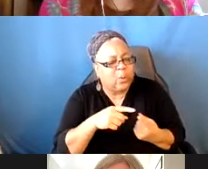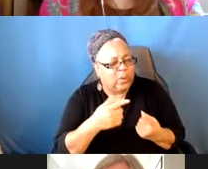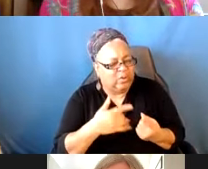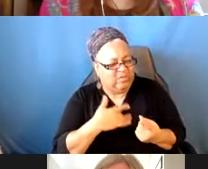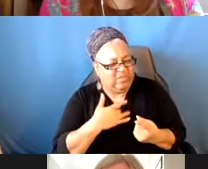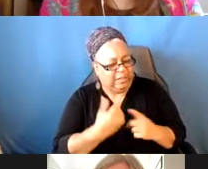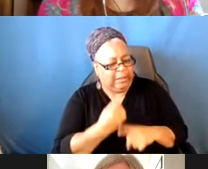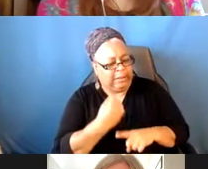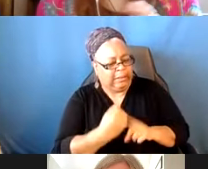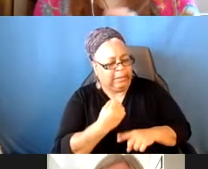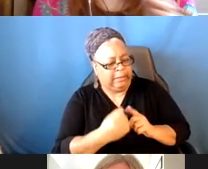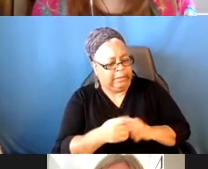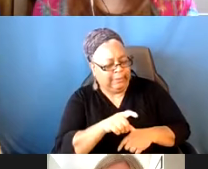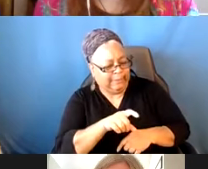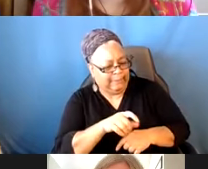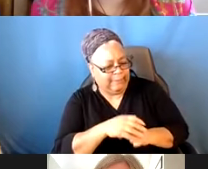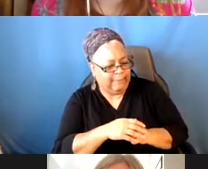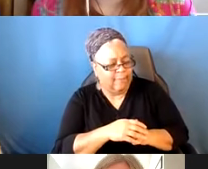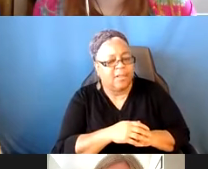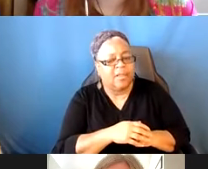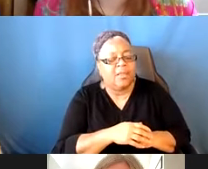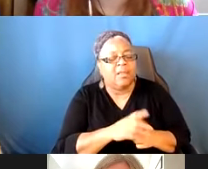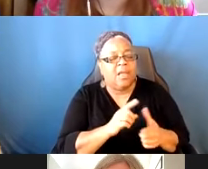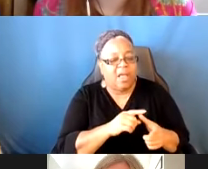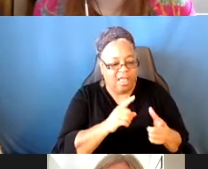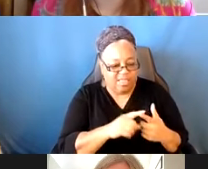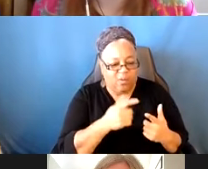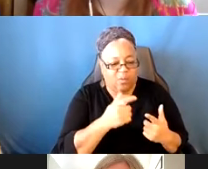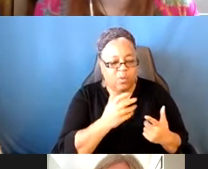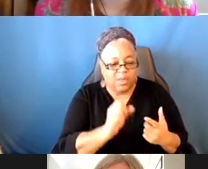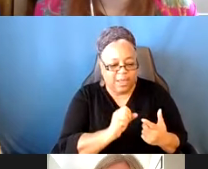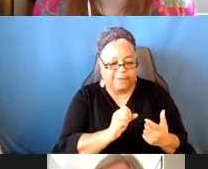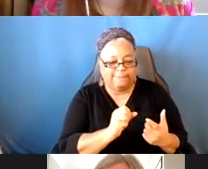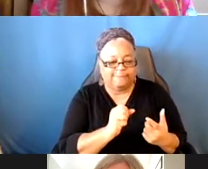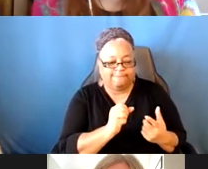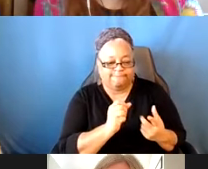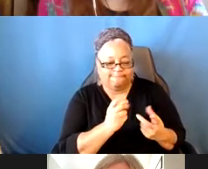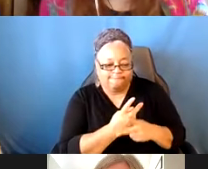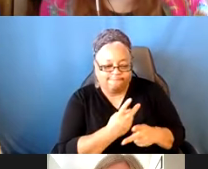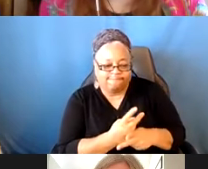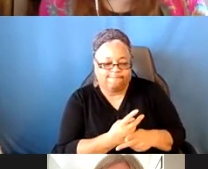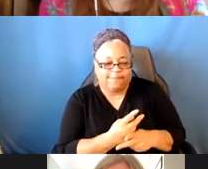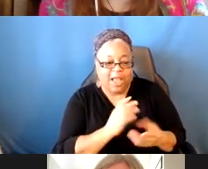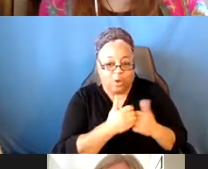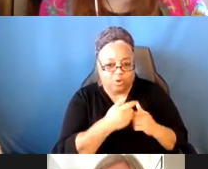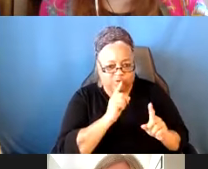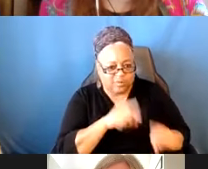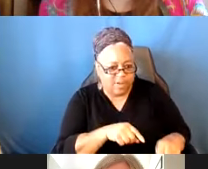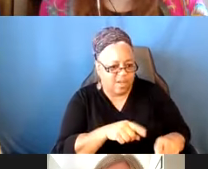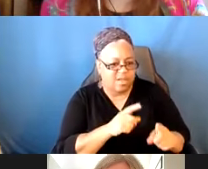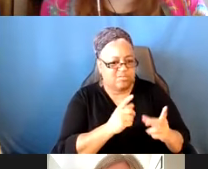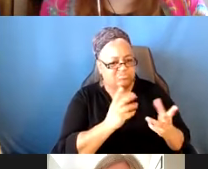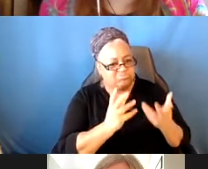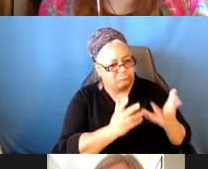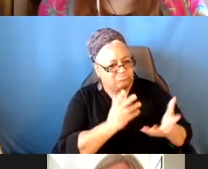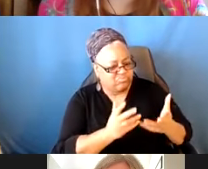abusive? And then we can workshop how she can respond in her own brain to those things. Yes,